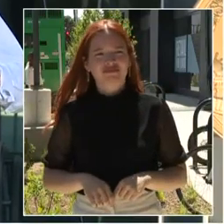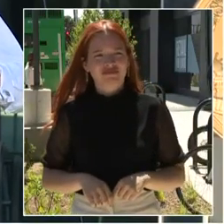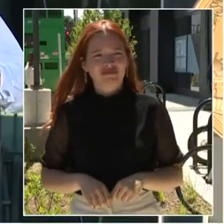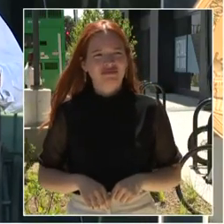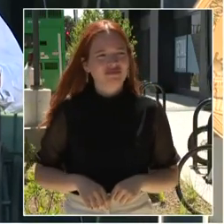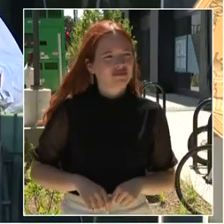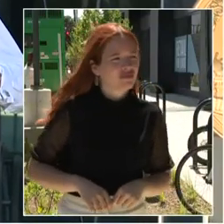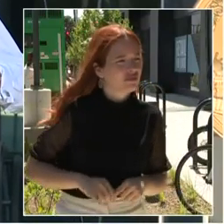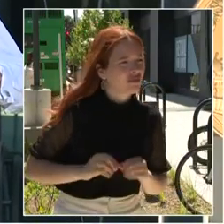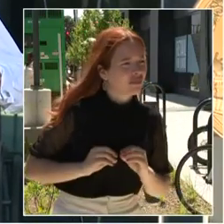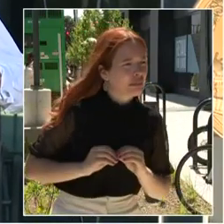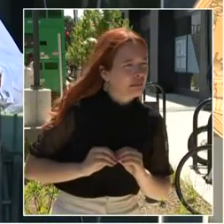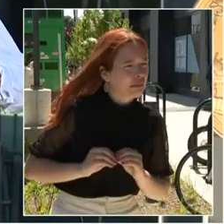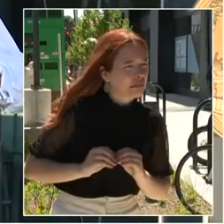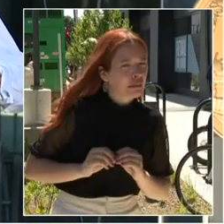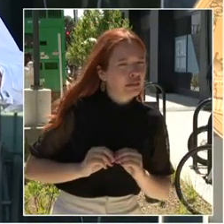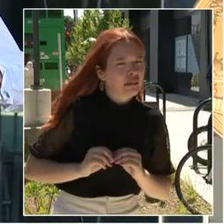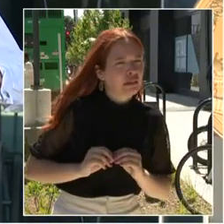of a huge